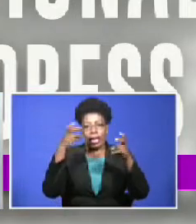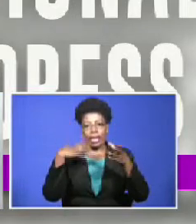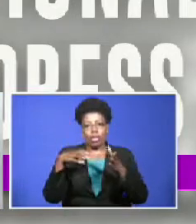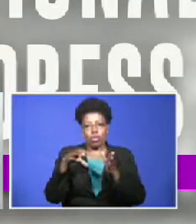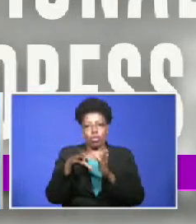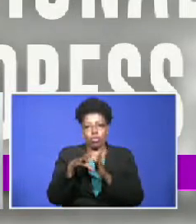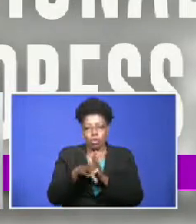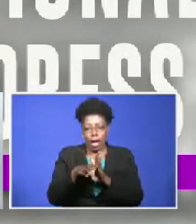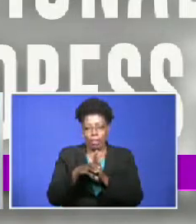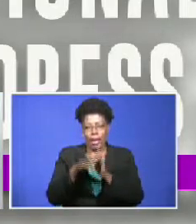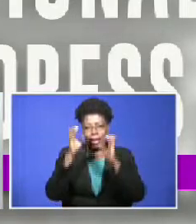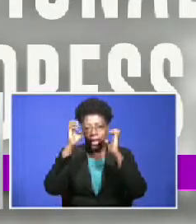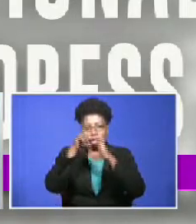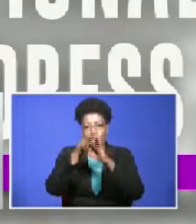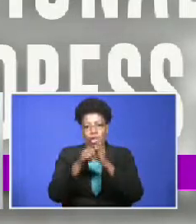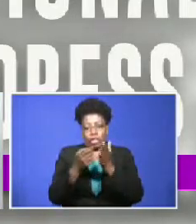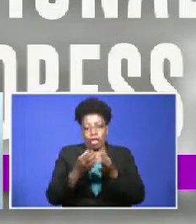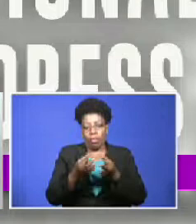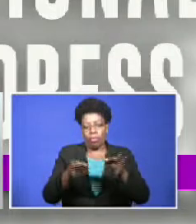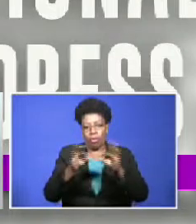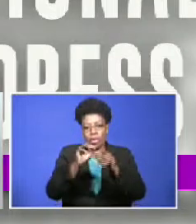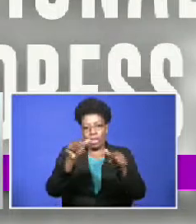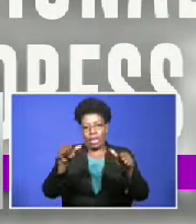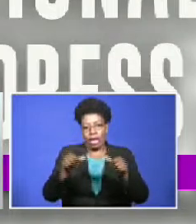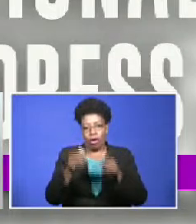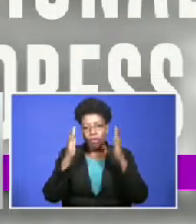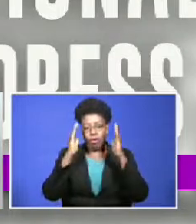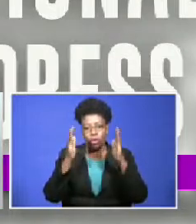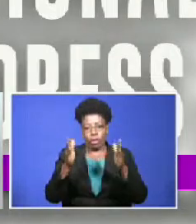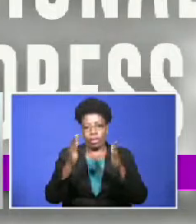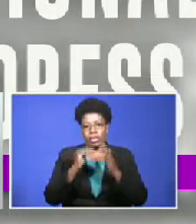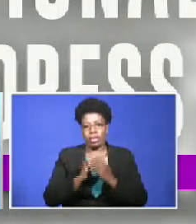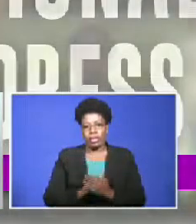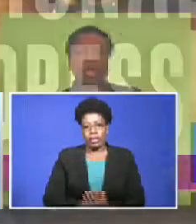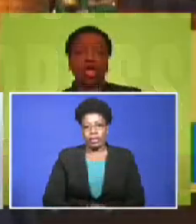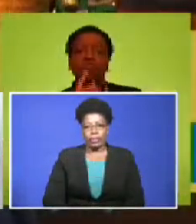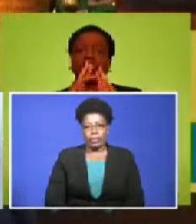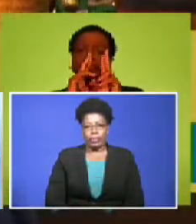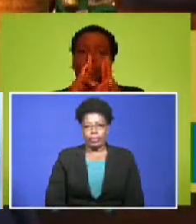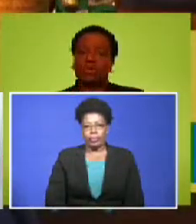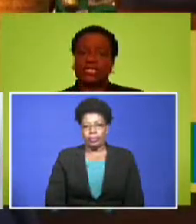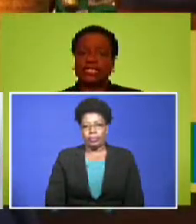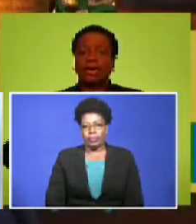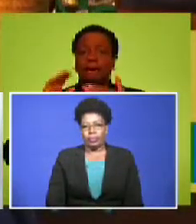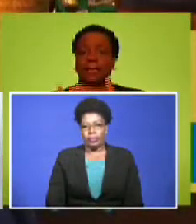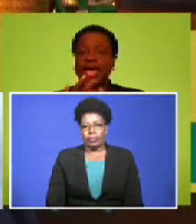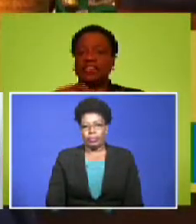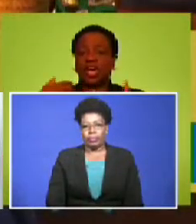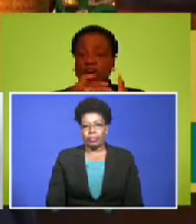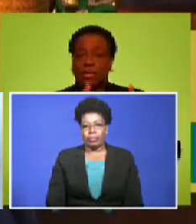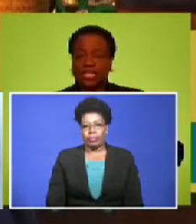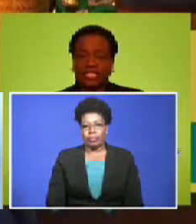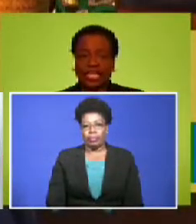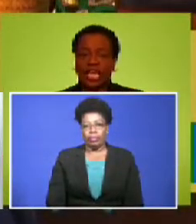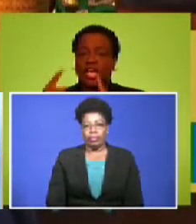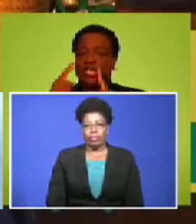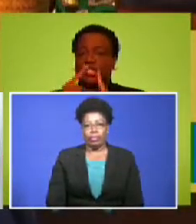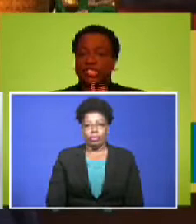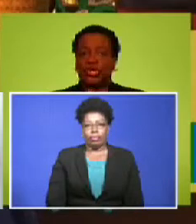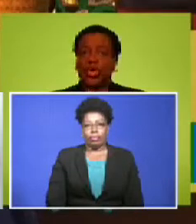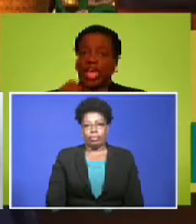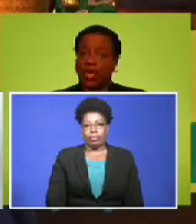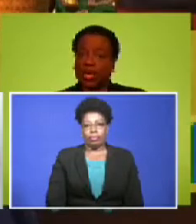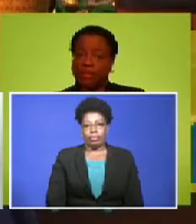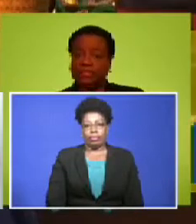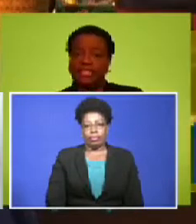and education as key areas of focus, as Fern Carey tells us. The nation's leader, Prime Minister, the Most Honorable Dr. Hubert